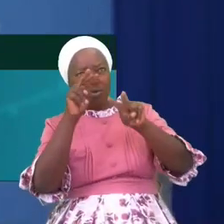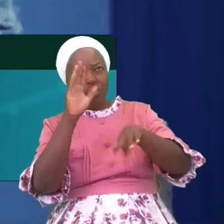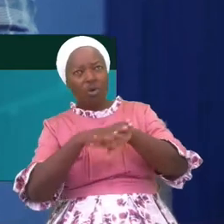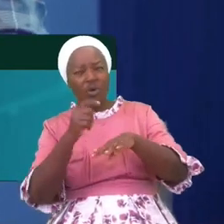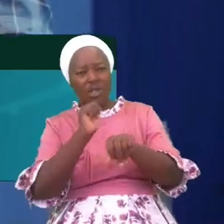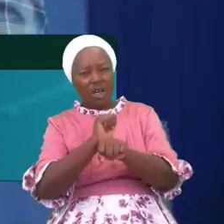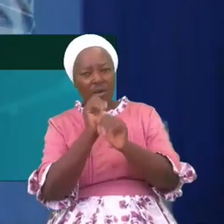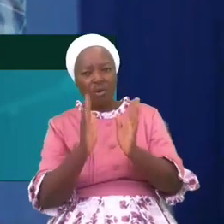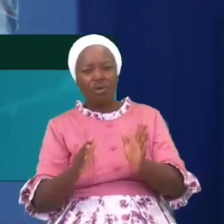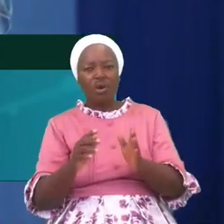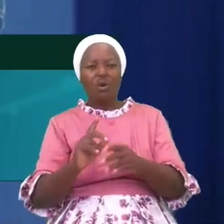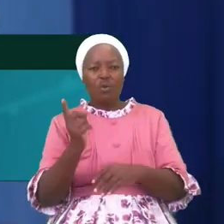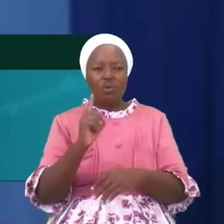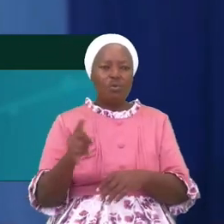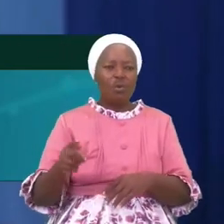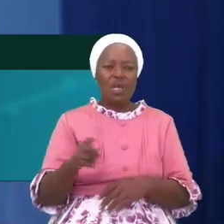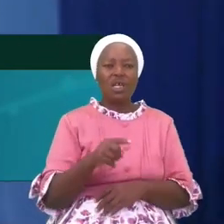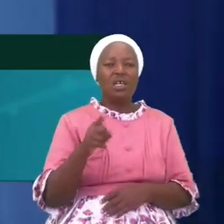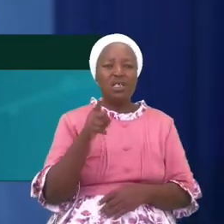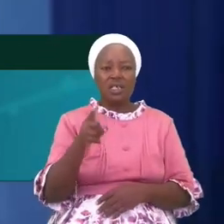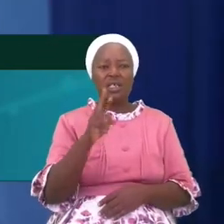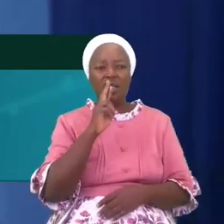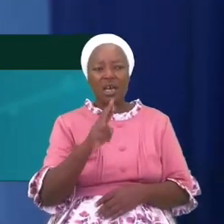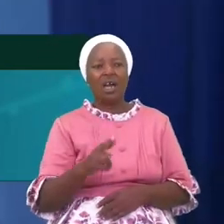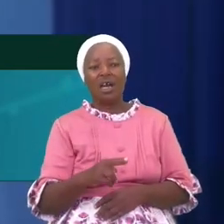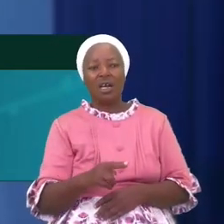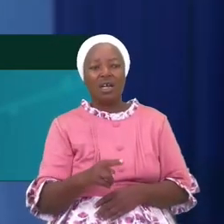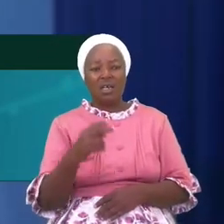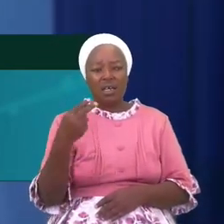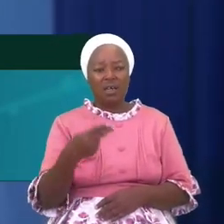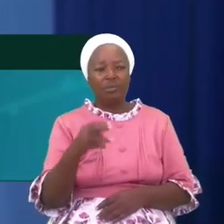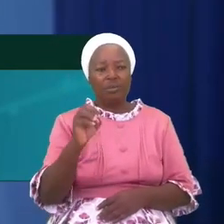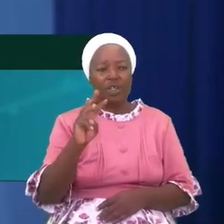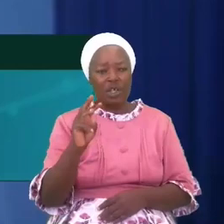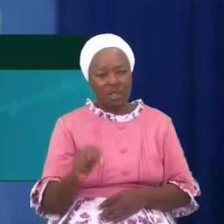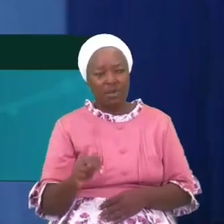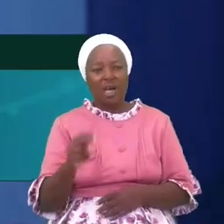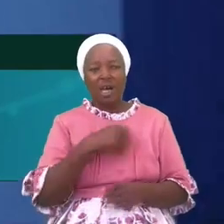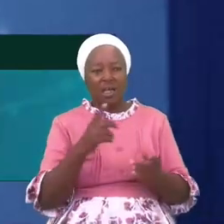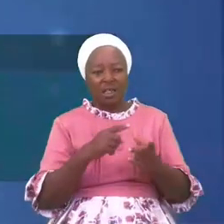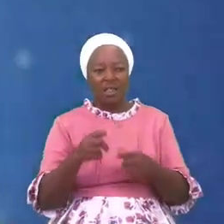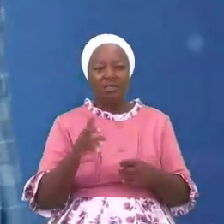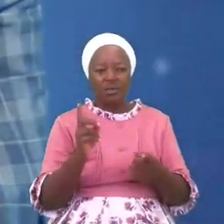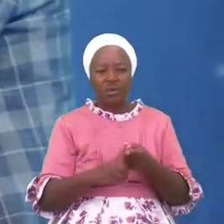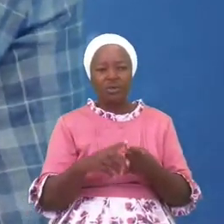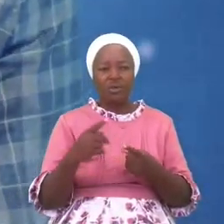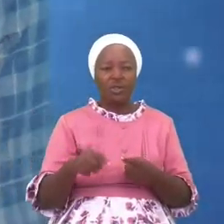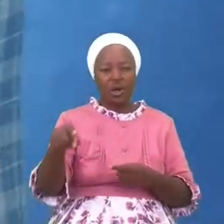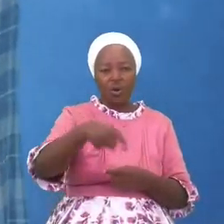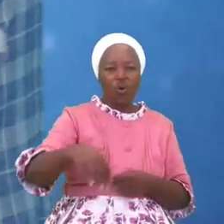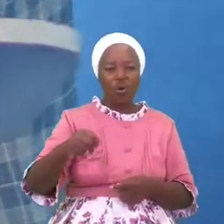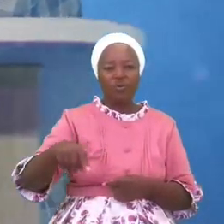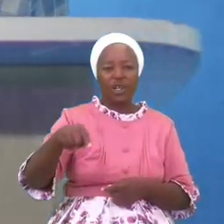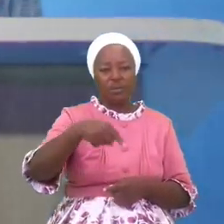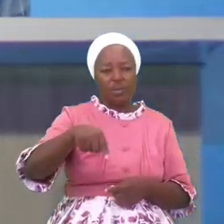out, and to the hole of the pit whence ye are digged. We have been in the hole, we have been in